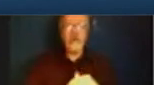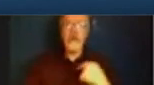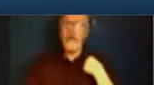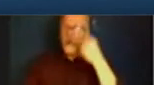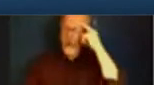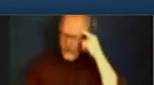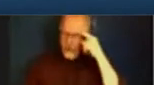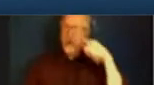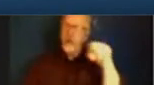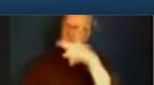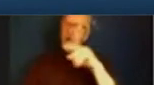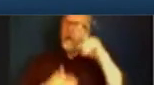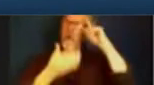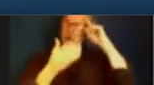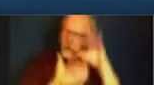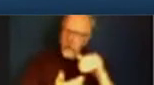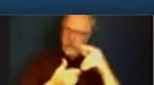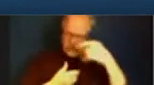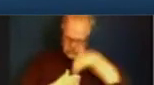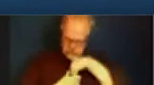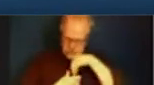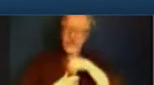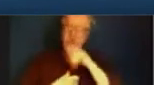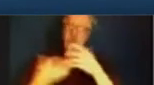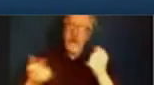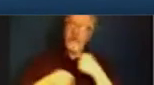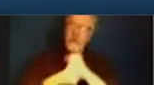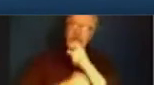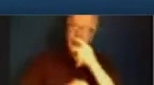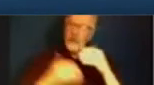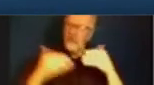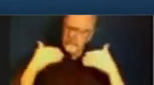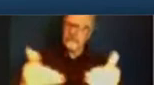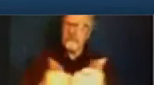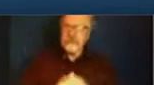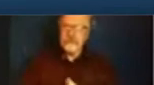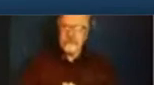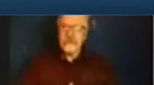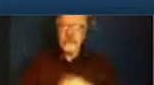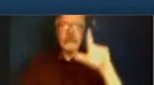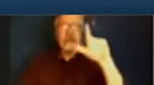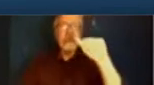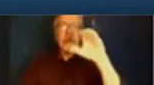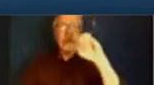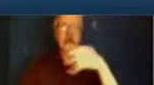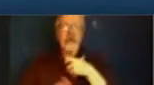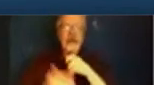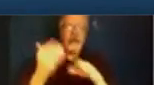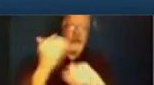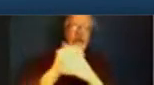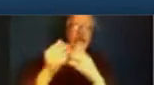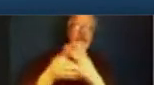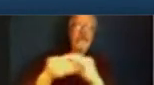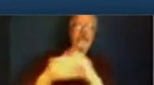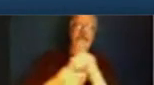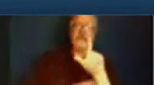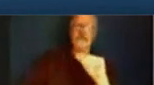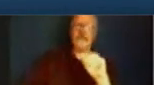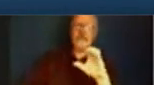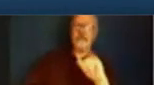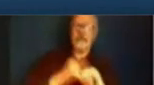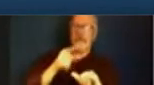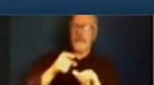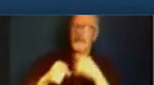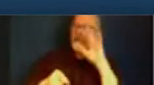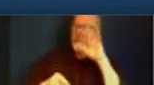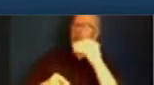you want to add anything? Yeah. I can add a little. On at-home tests, we know that the demand in the public market is really